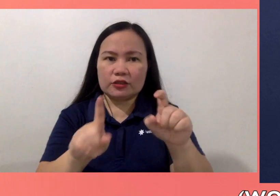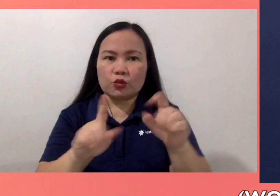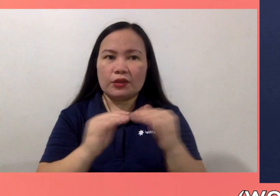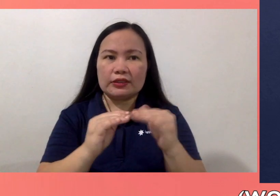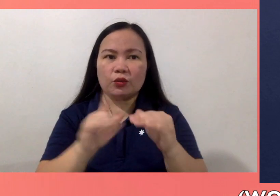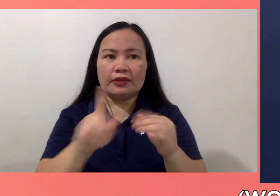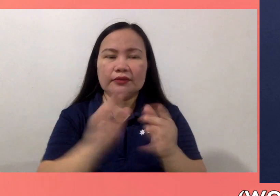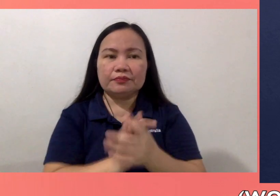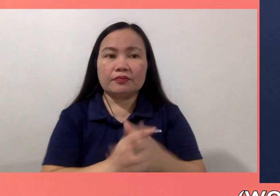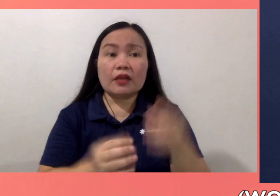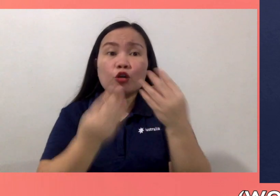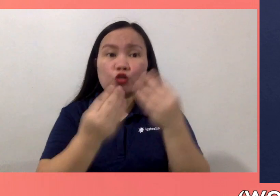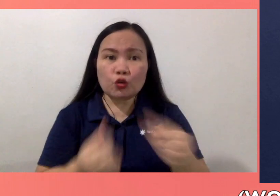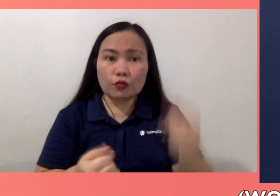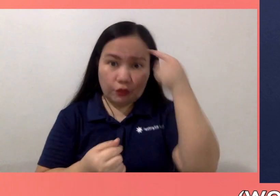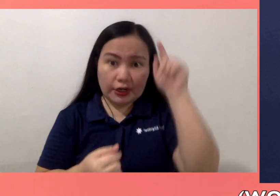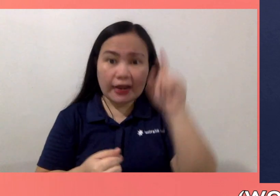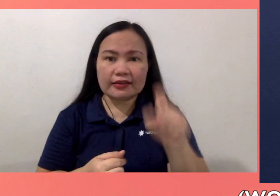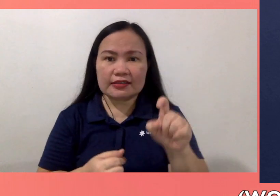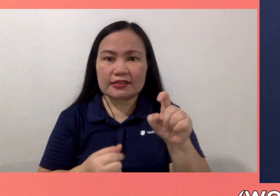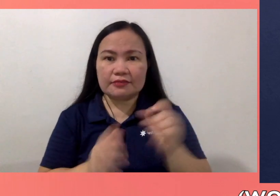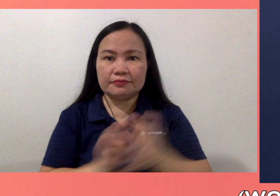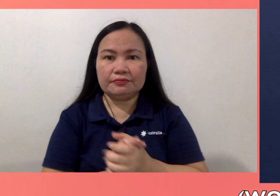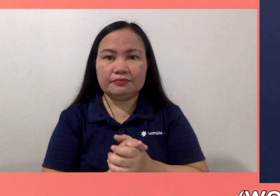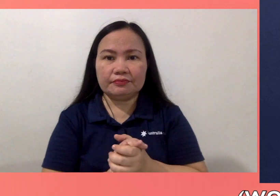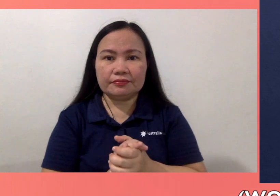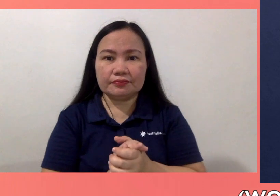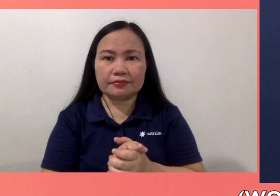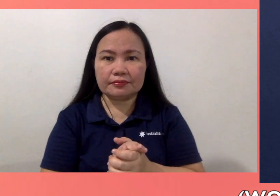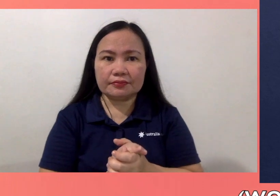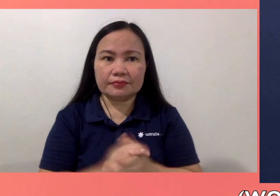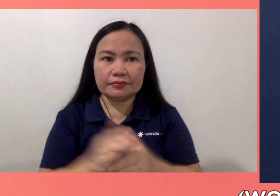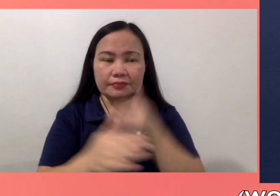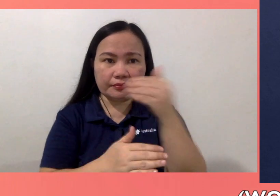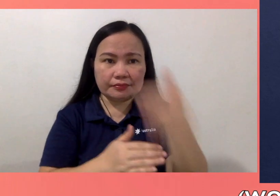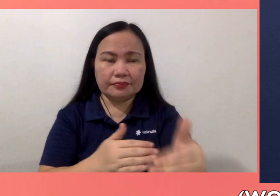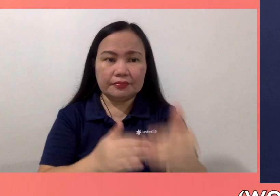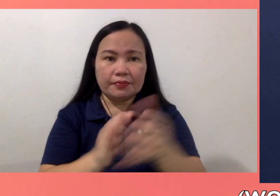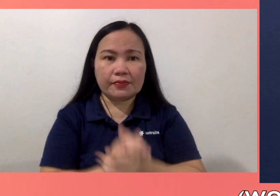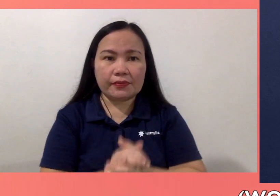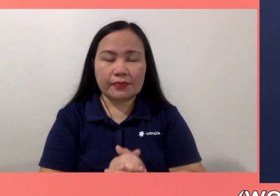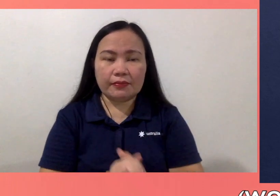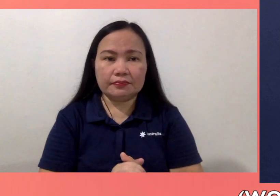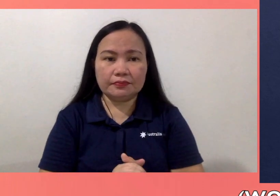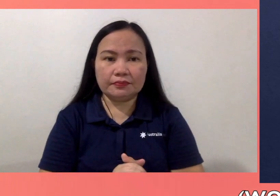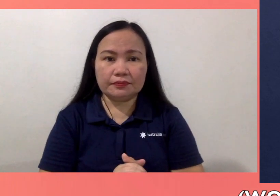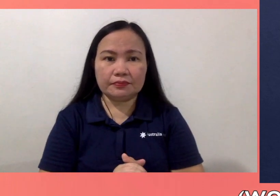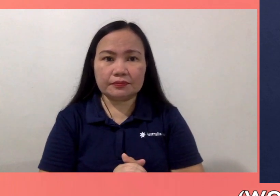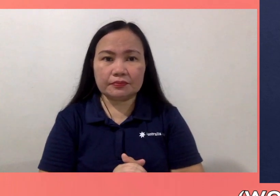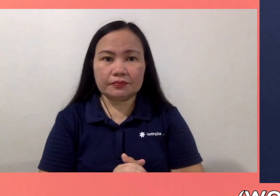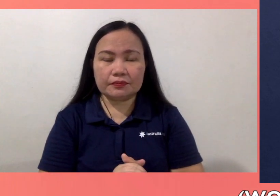1. Next. Okay. Solve for x.